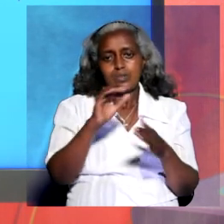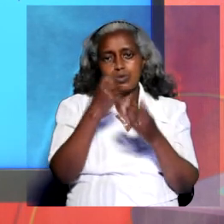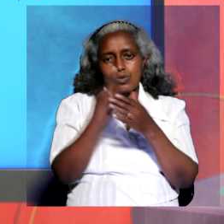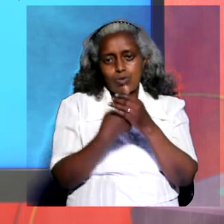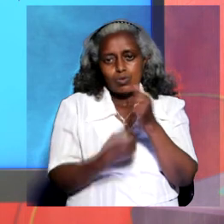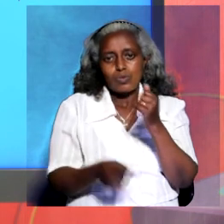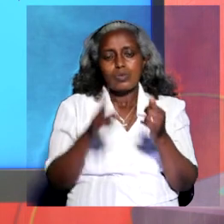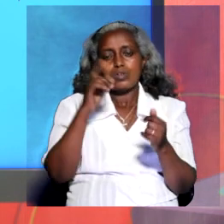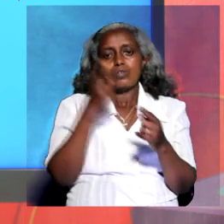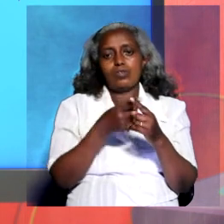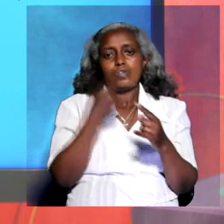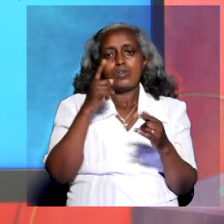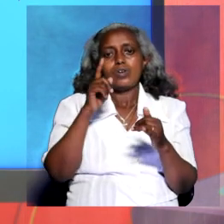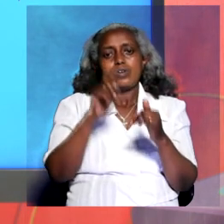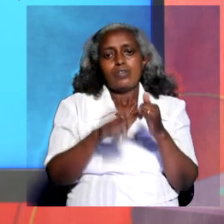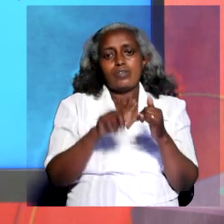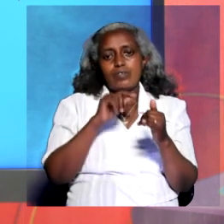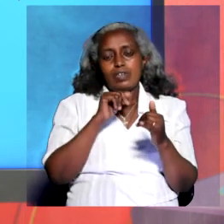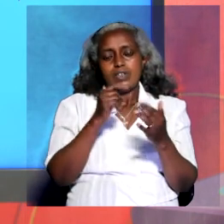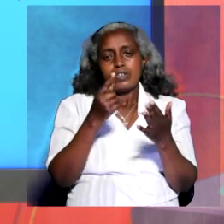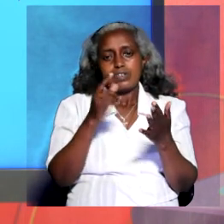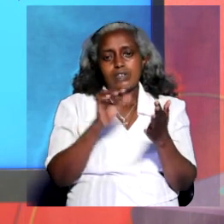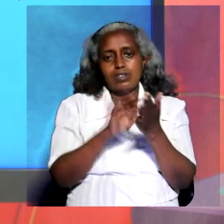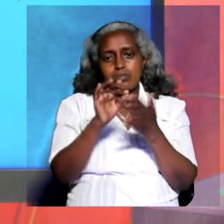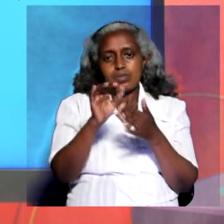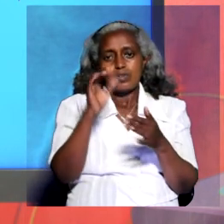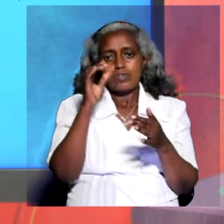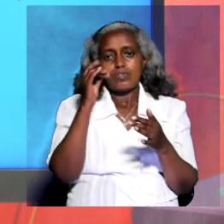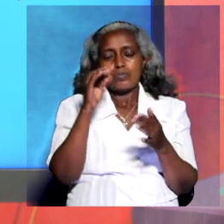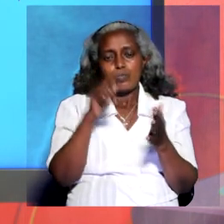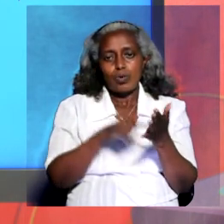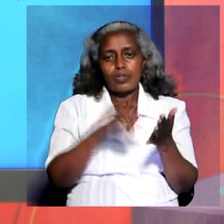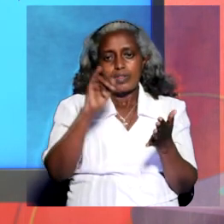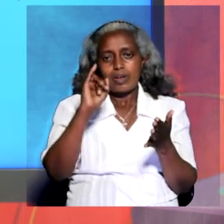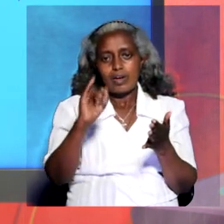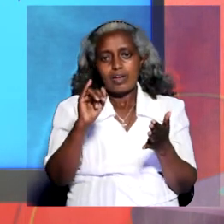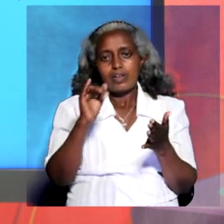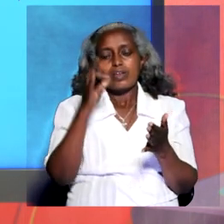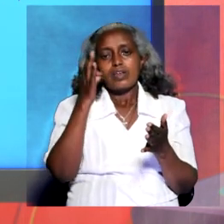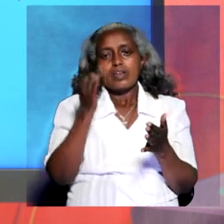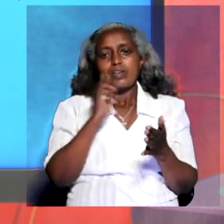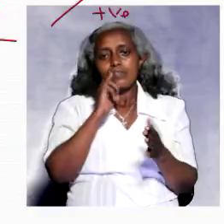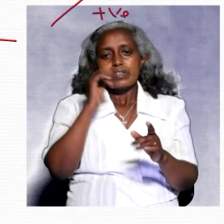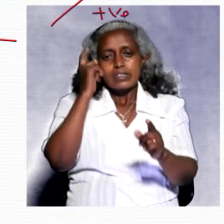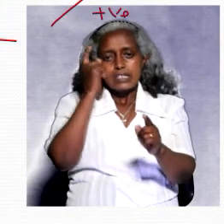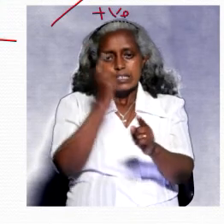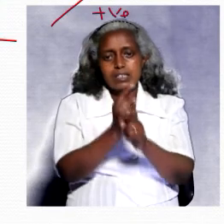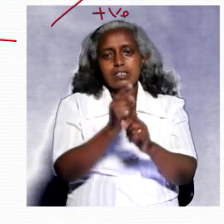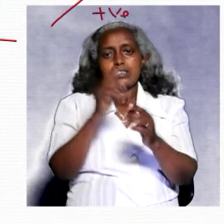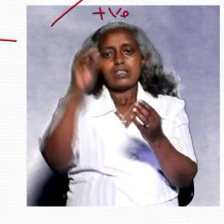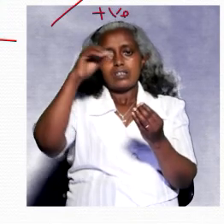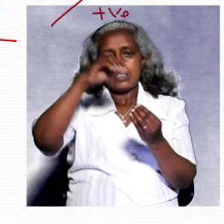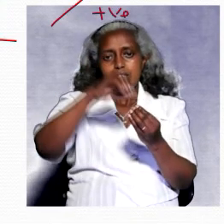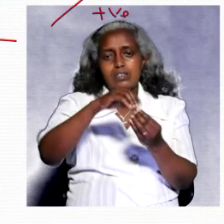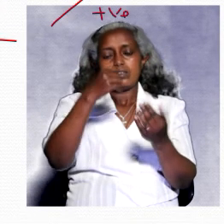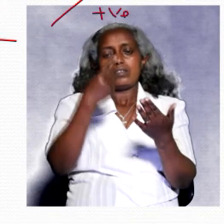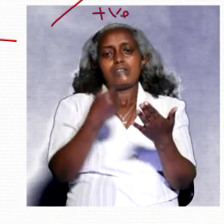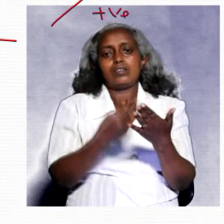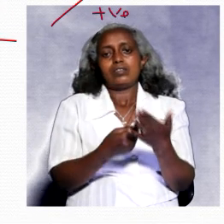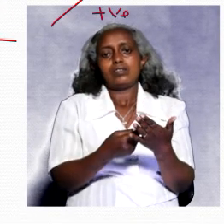only for finite number of points on I, then f is strictly increasing in this